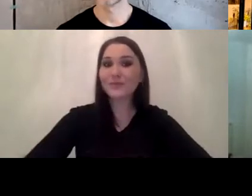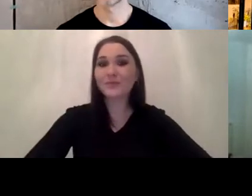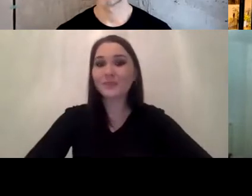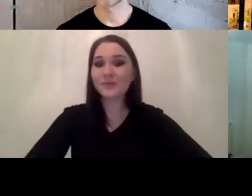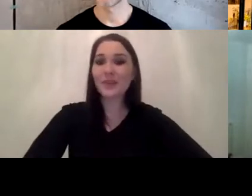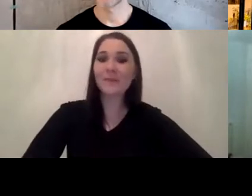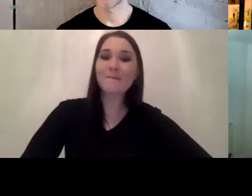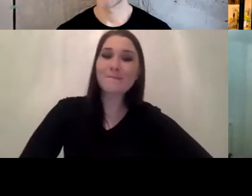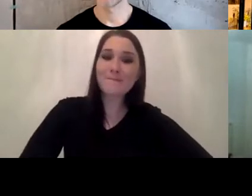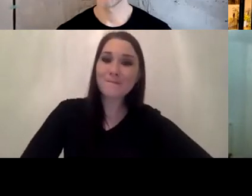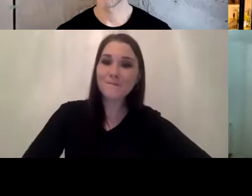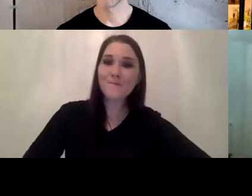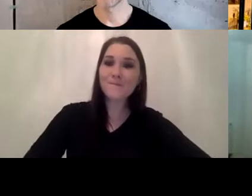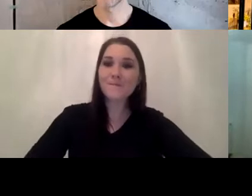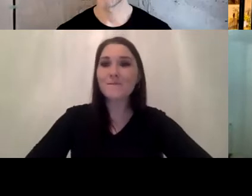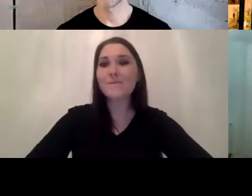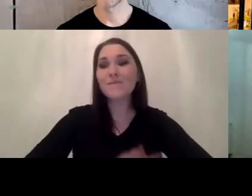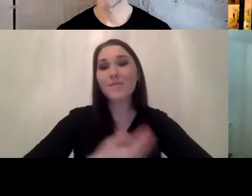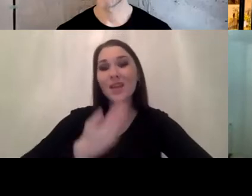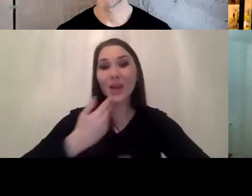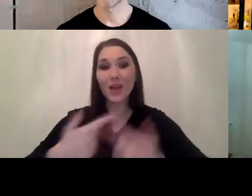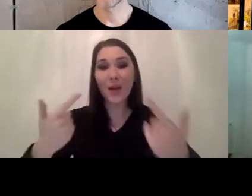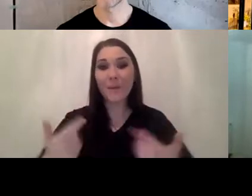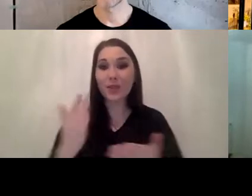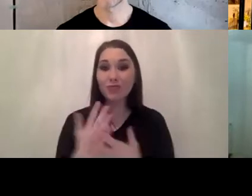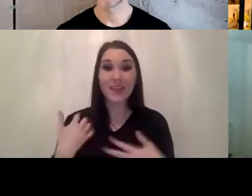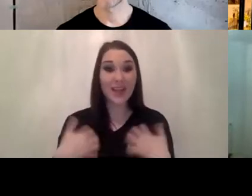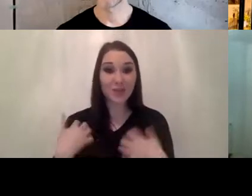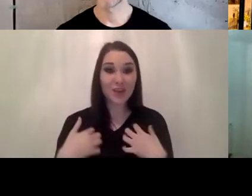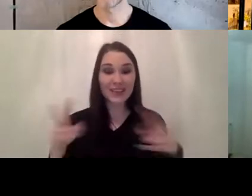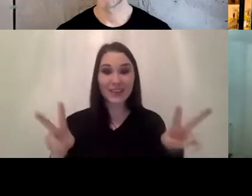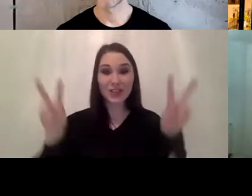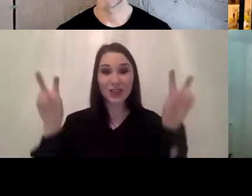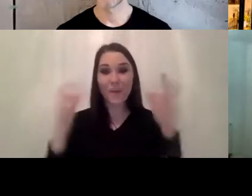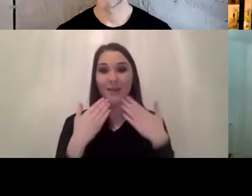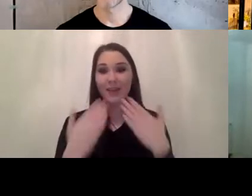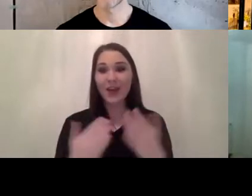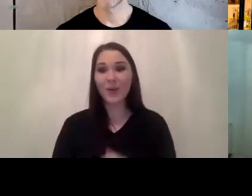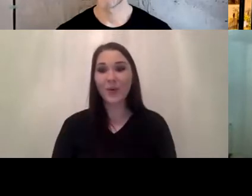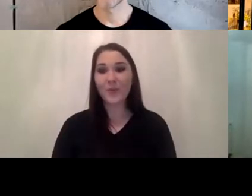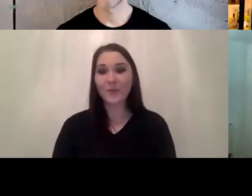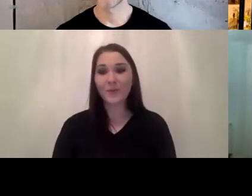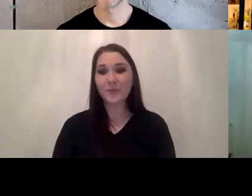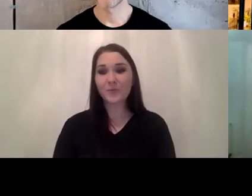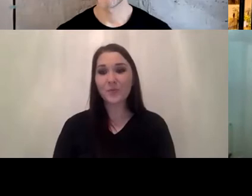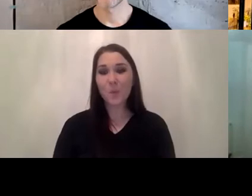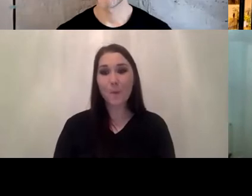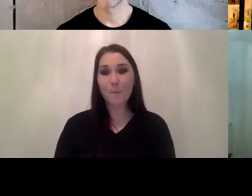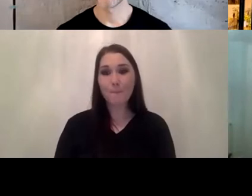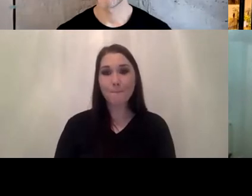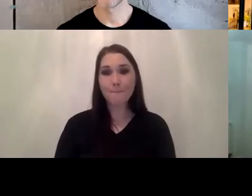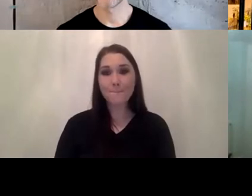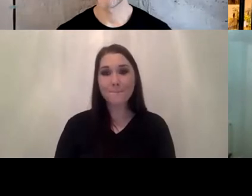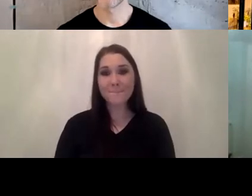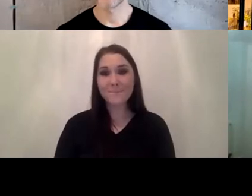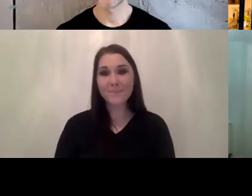Thank you very much, Nat. Really, really interesting topic, everyone. Thank you very much for your thoughts. In true Soda Social, we're going into our